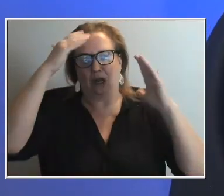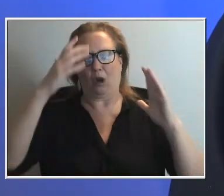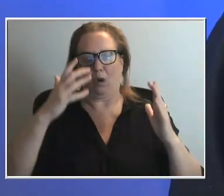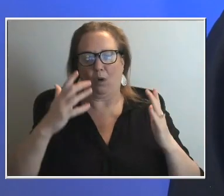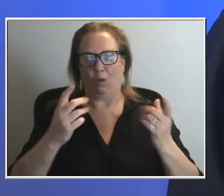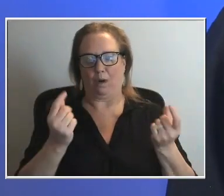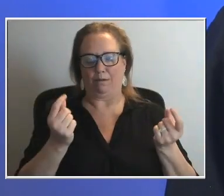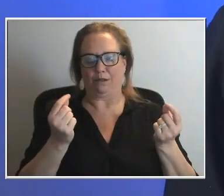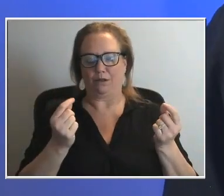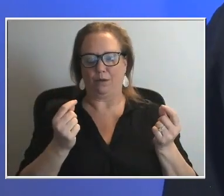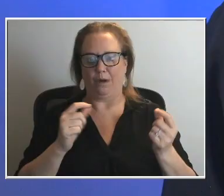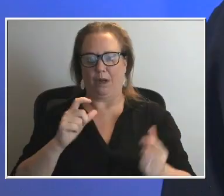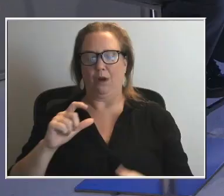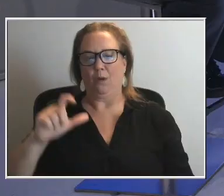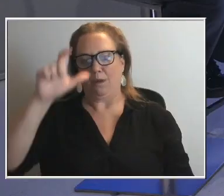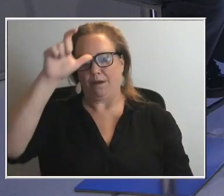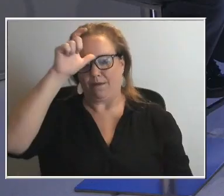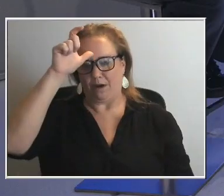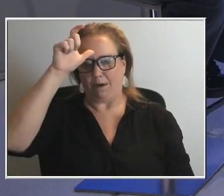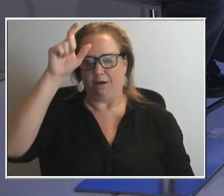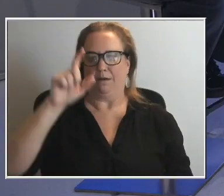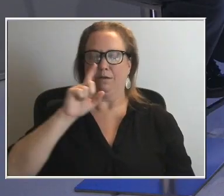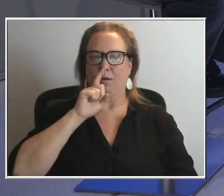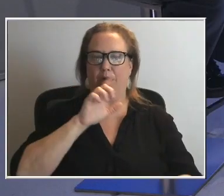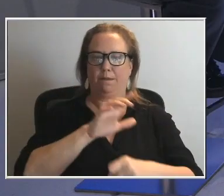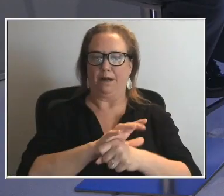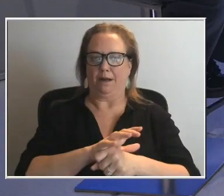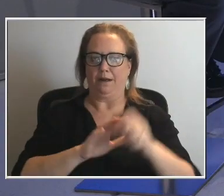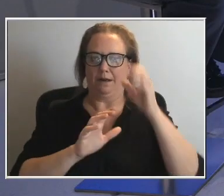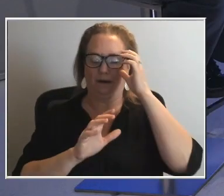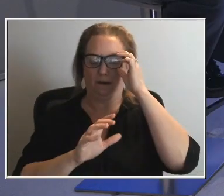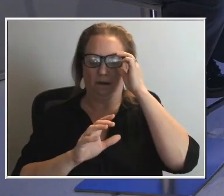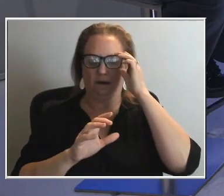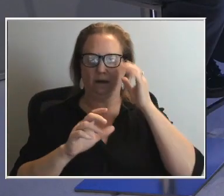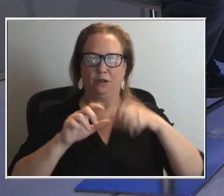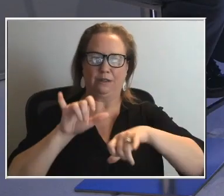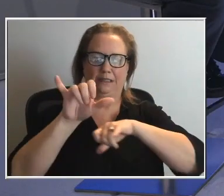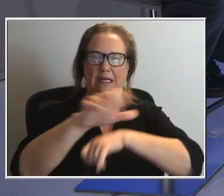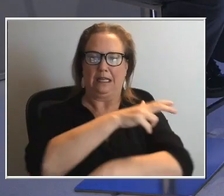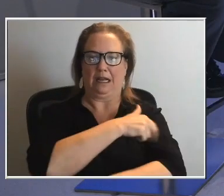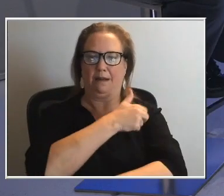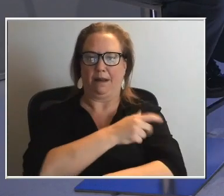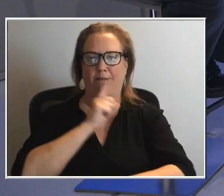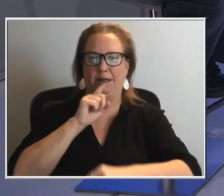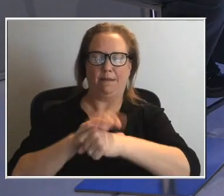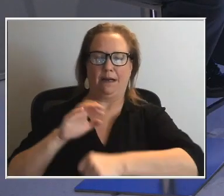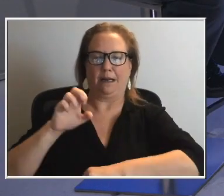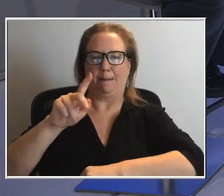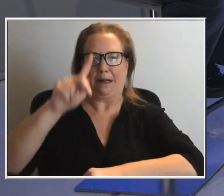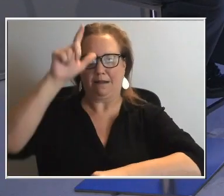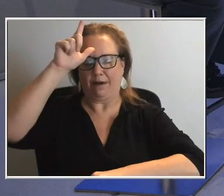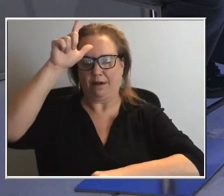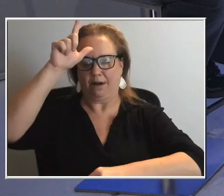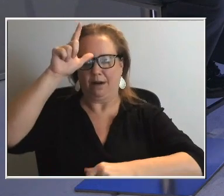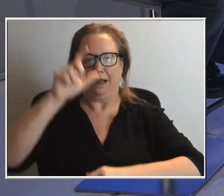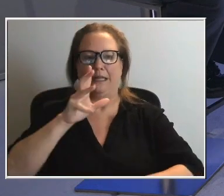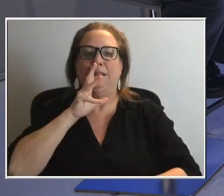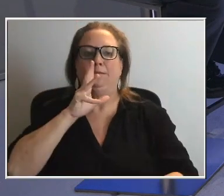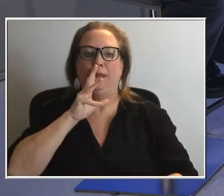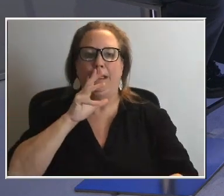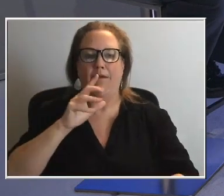the fire department. Well, you were committed. You said didn't you say in the hospital room, you said, I'm committed to come back and actually be a spokesperson for the